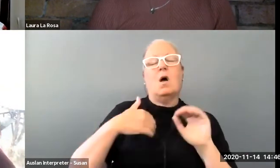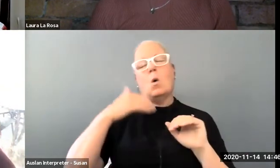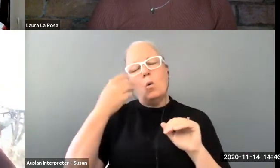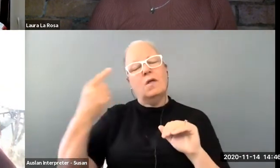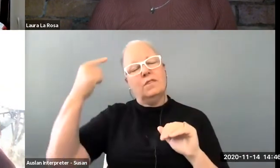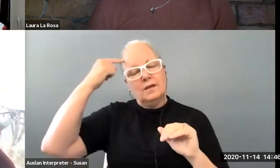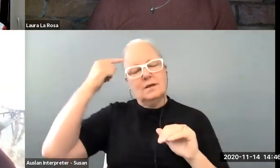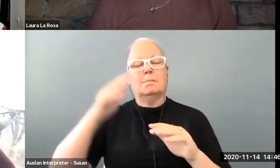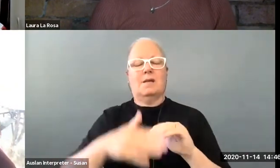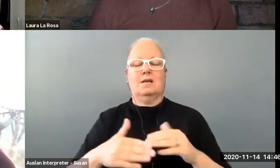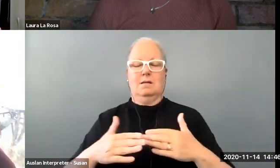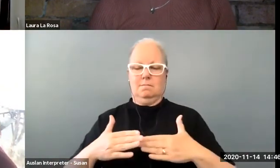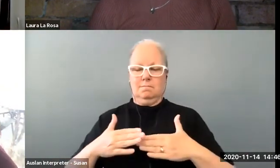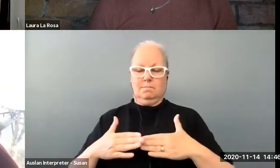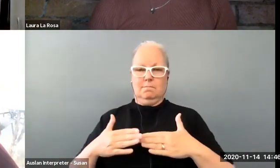of my position